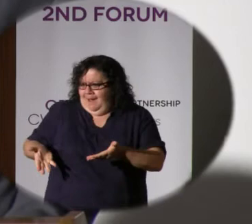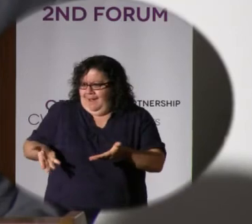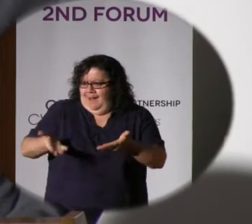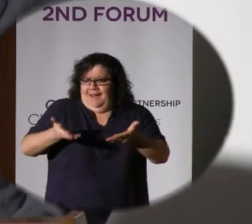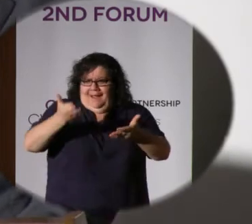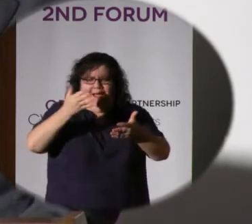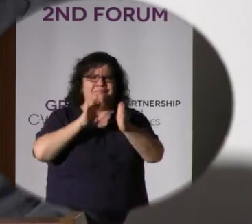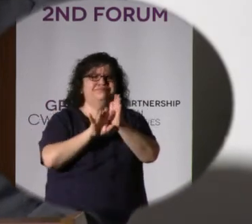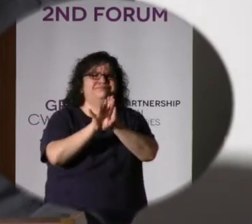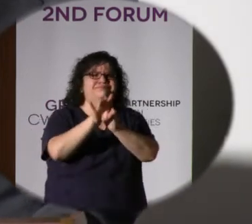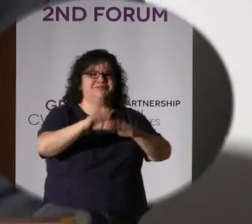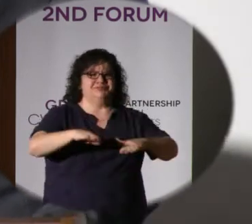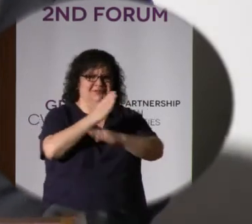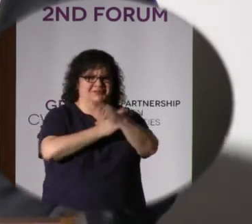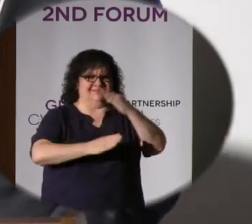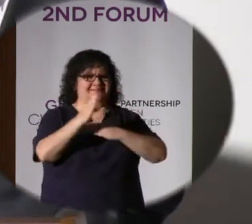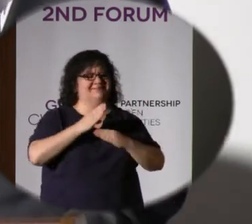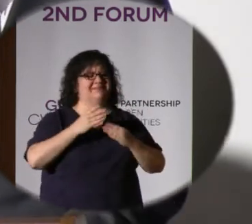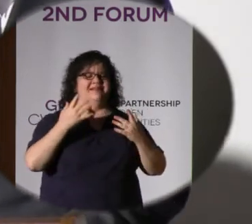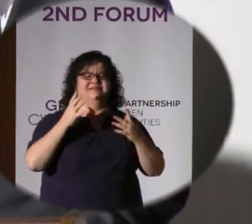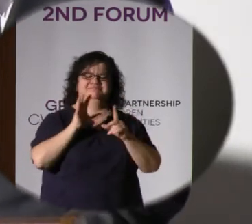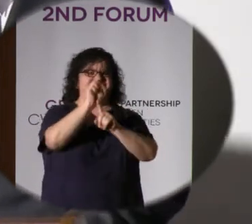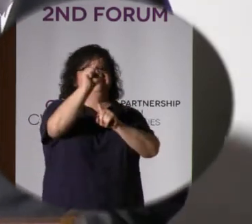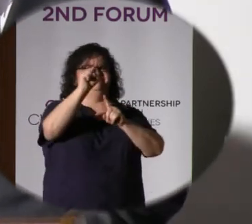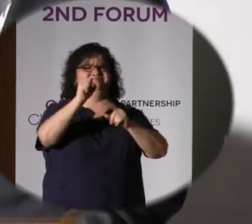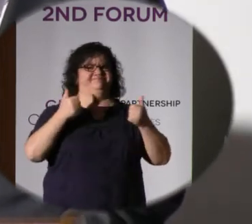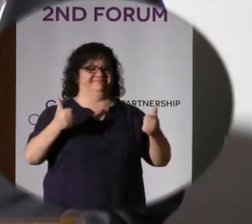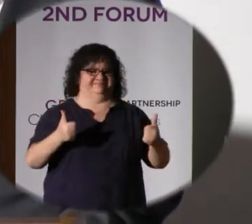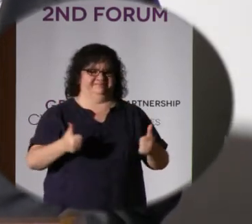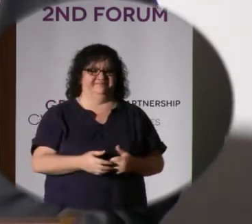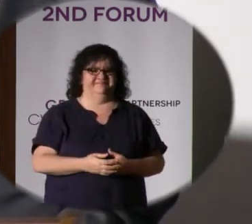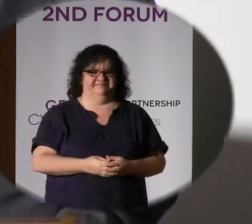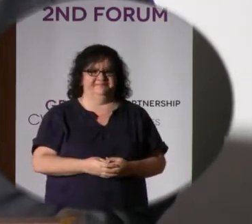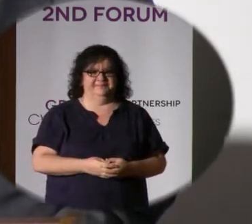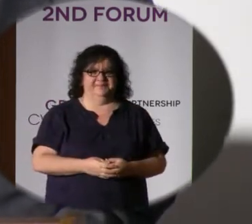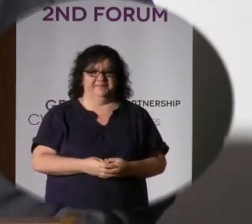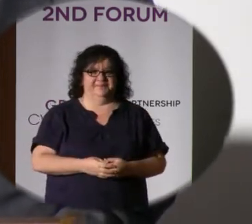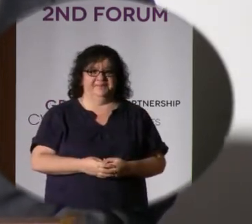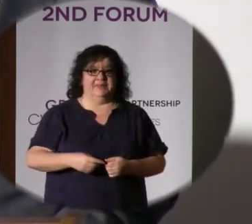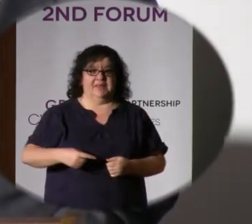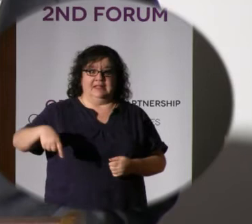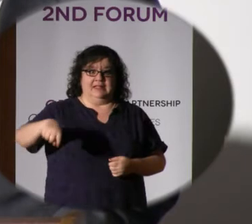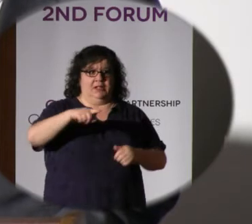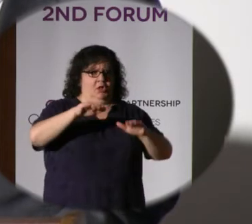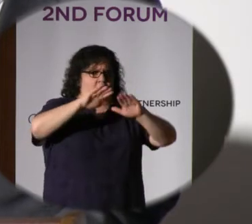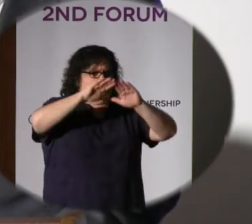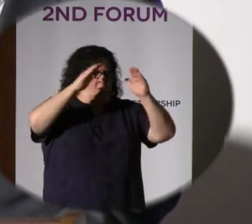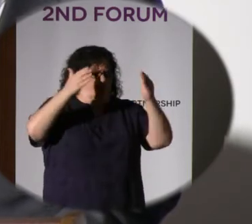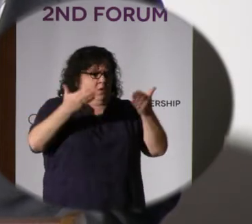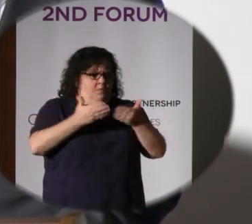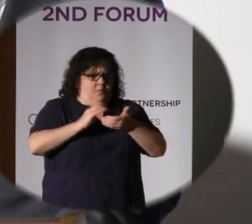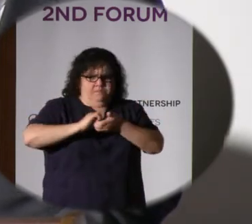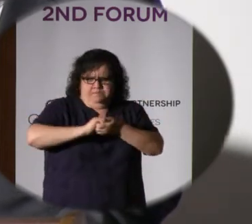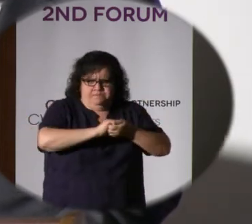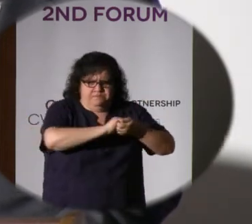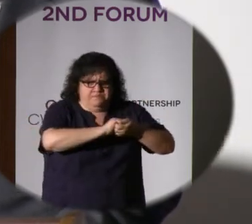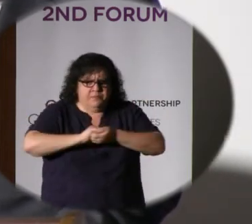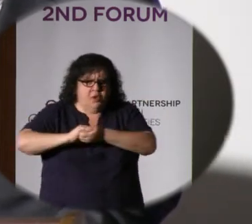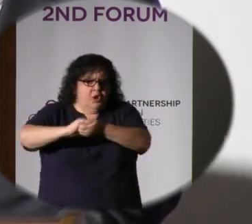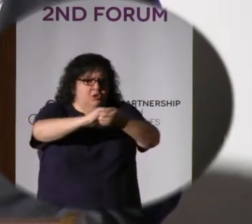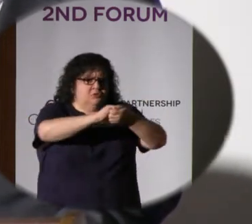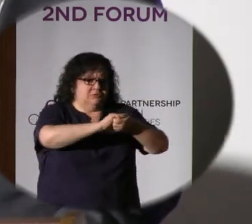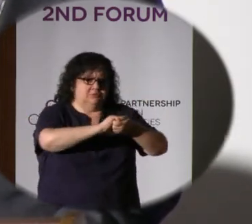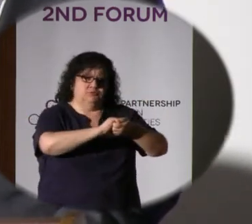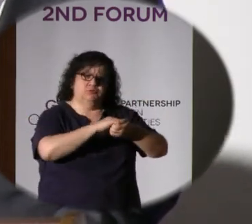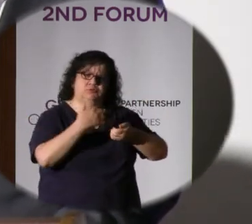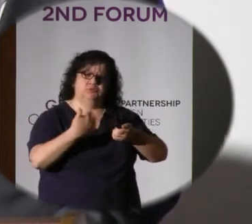UNICEF. It is heartening to see the significant strides that the partnership has made during the